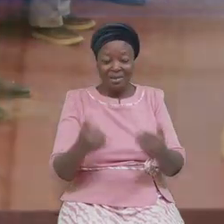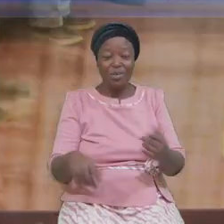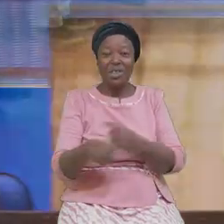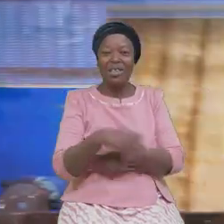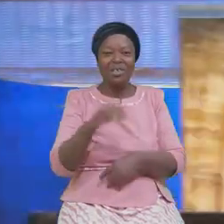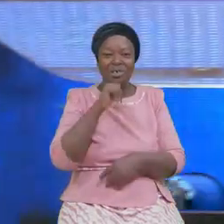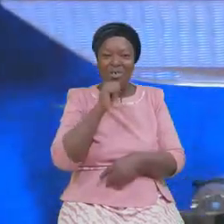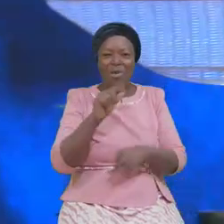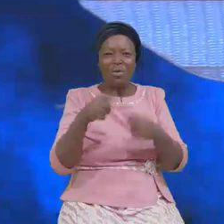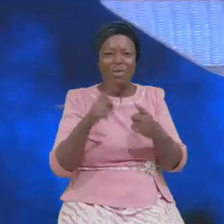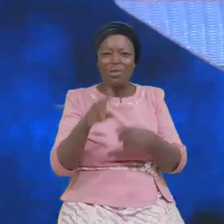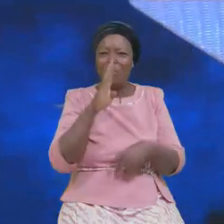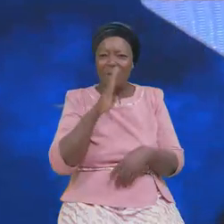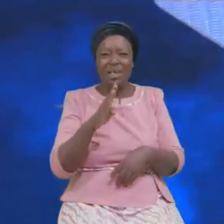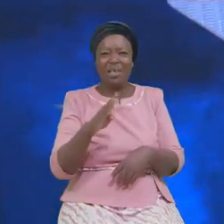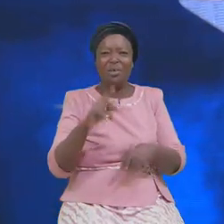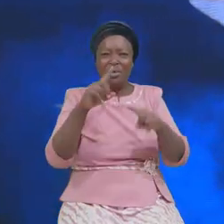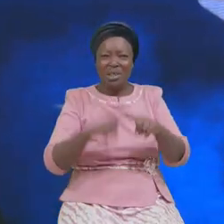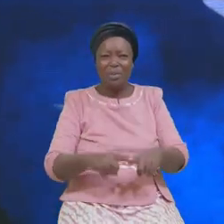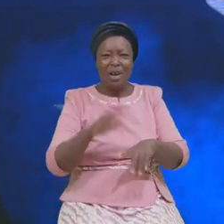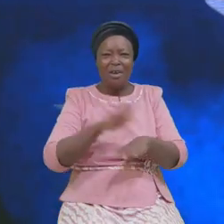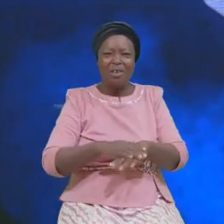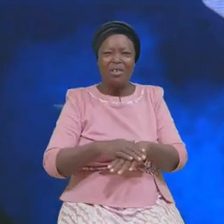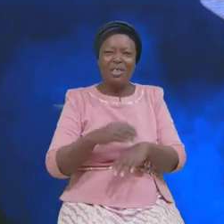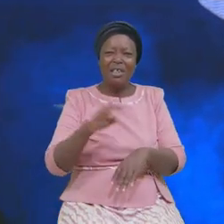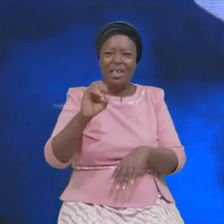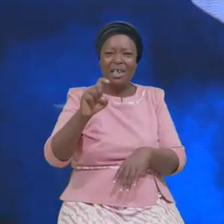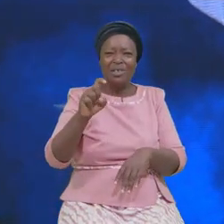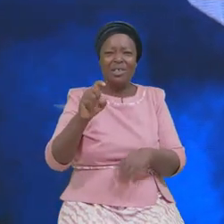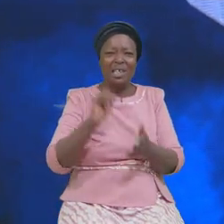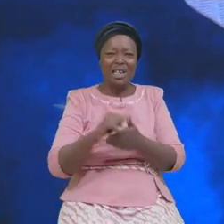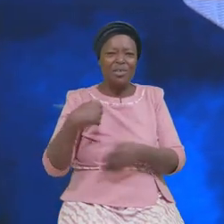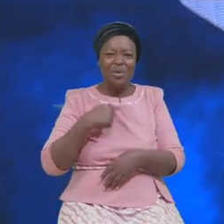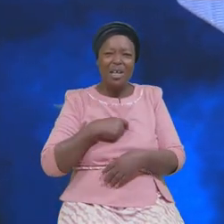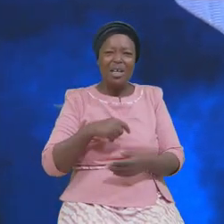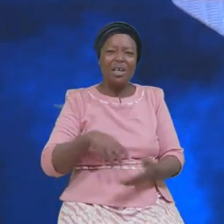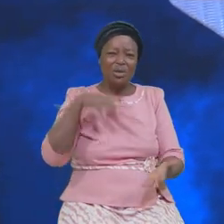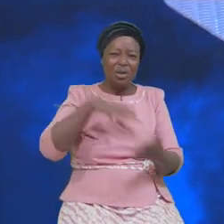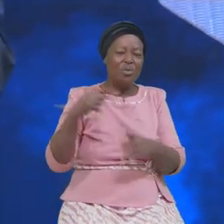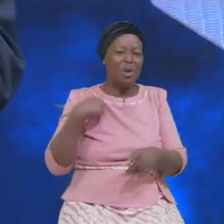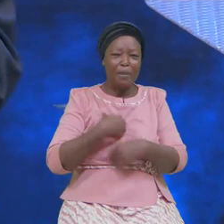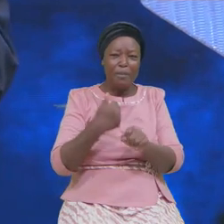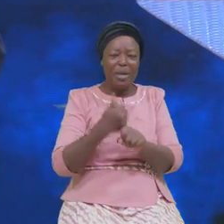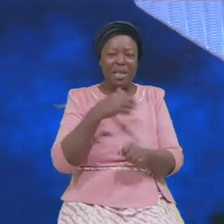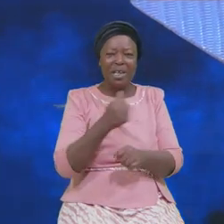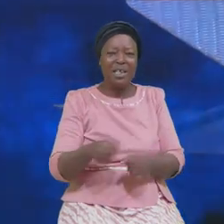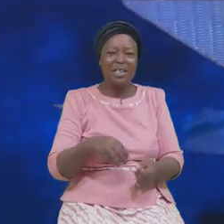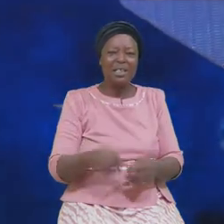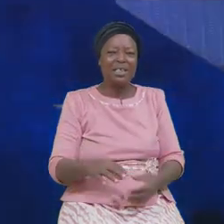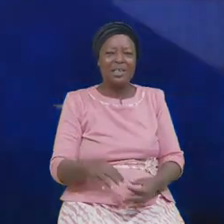going to be based on the Exodus we studied. We're making a special study of